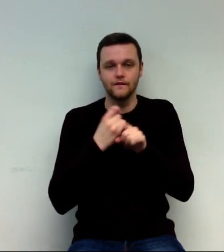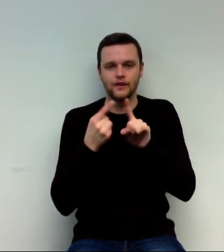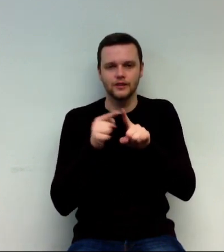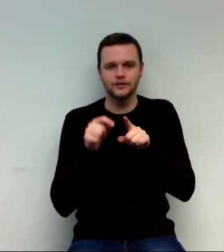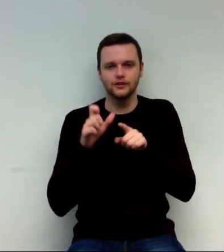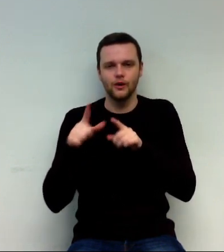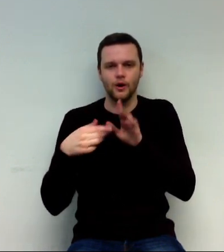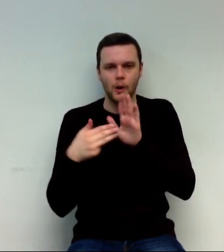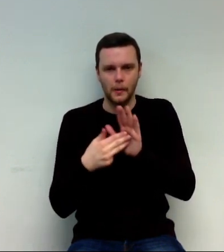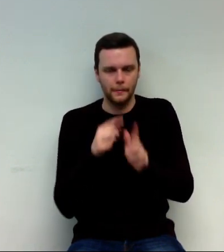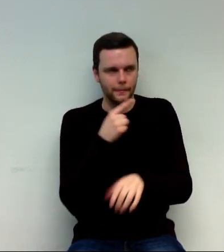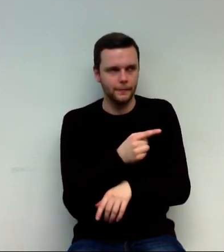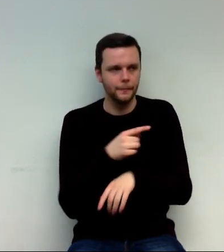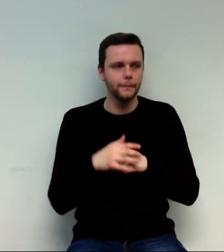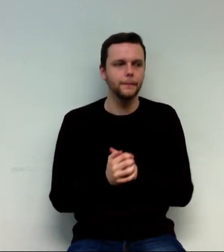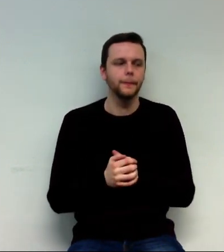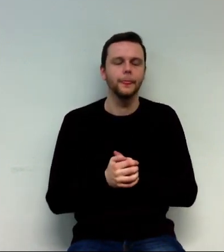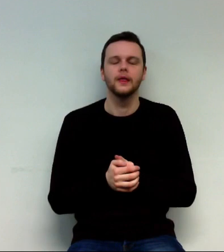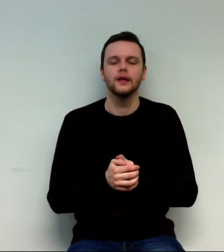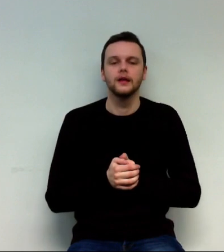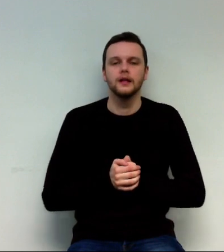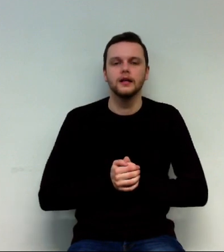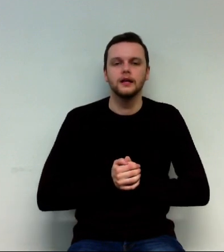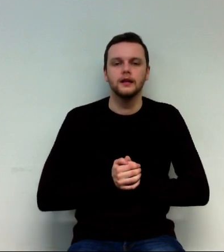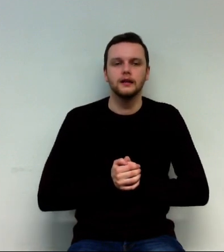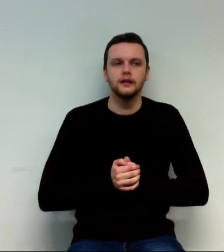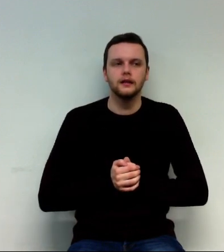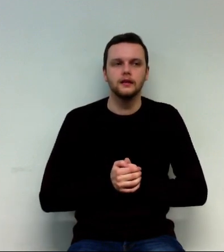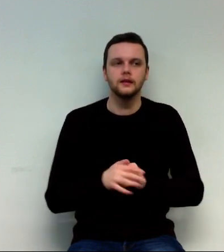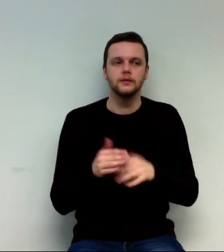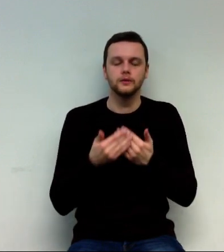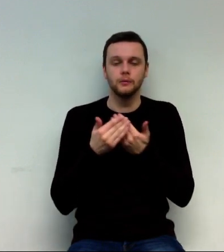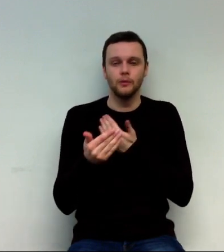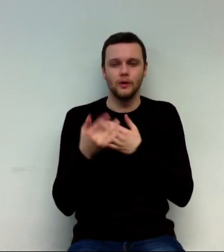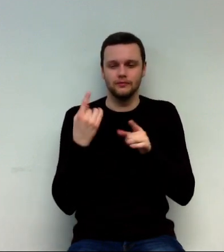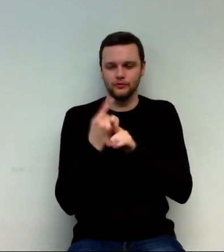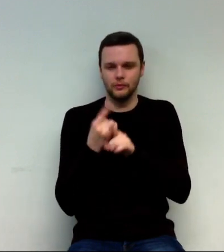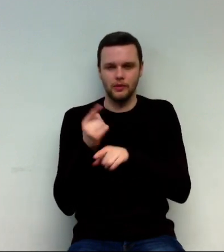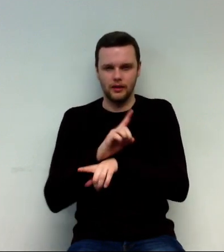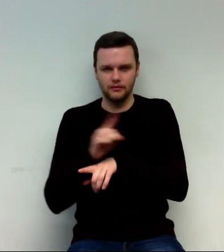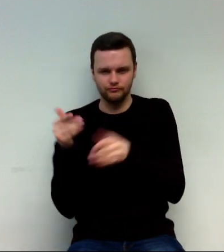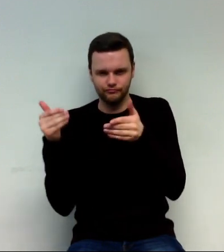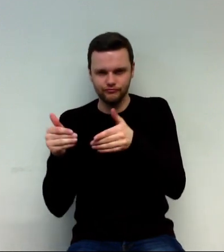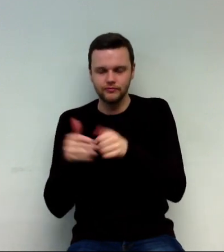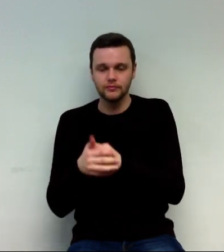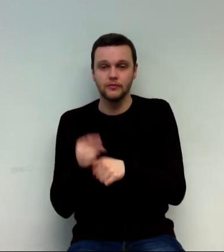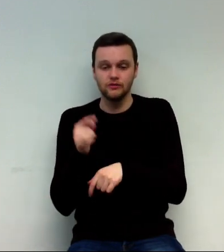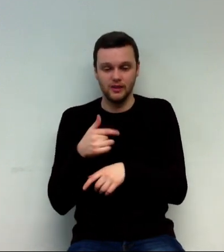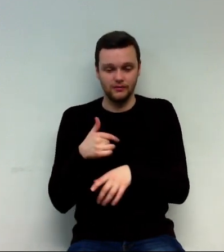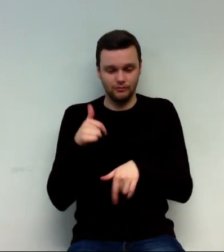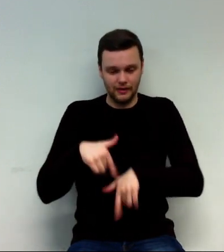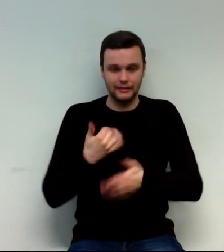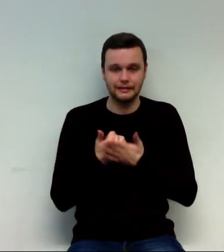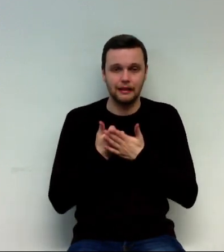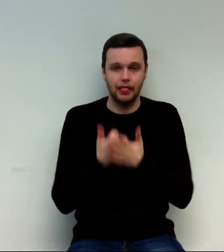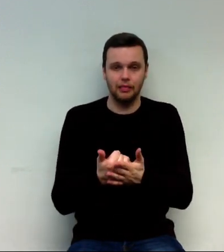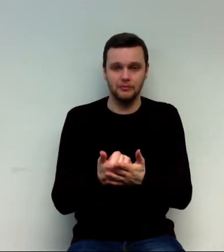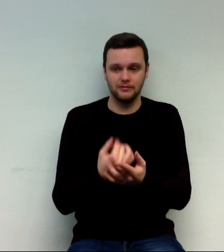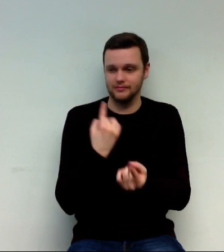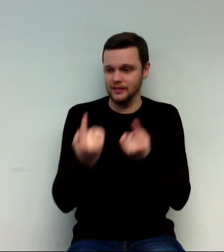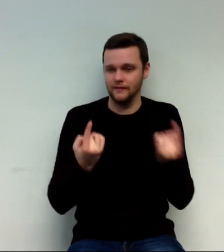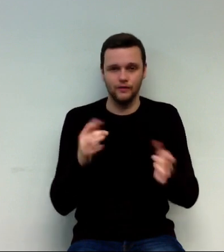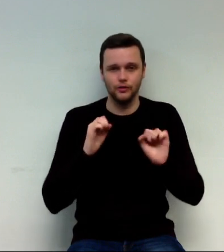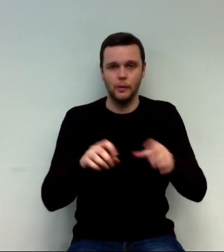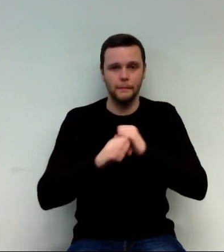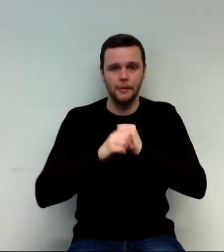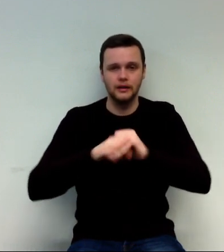of the services we'll be doing FringeCasts in the future, focusing specifically on that. But basically, we're here to help in any form of your